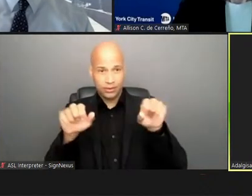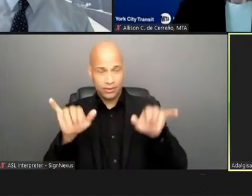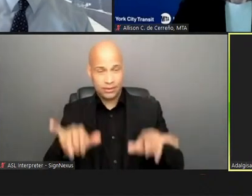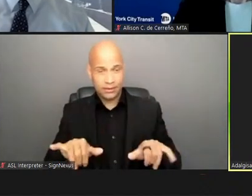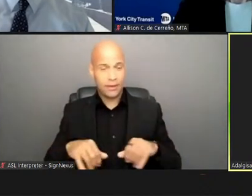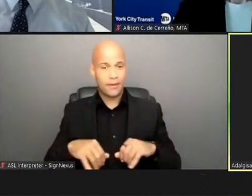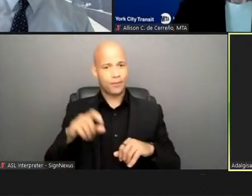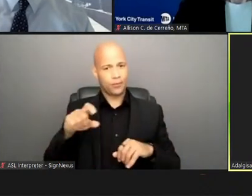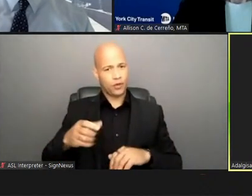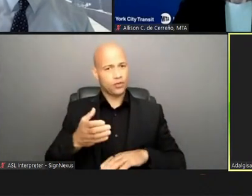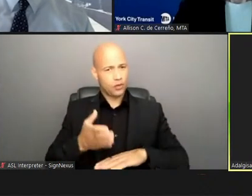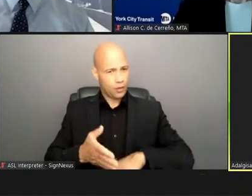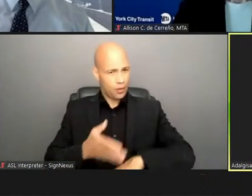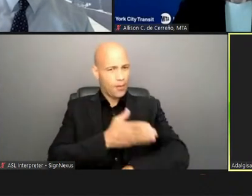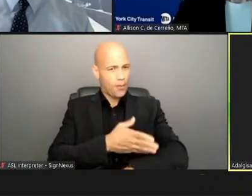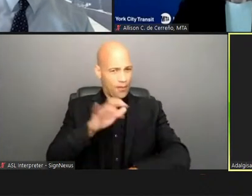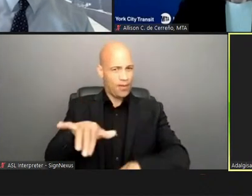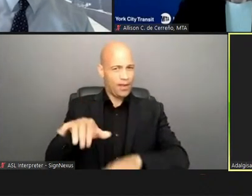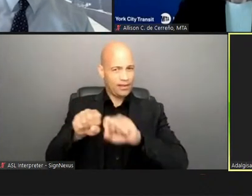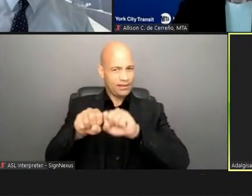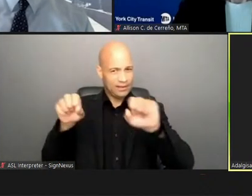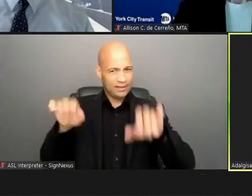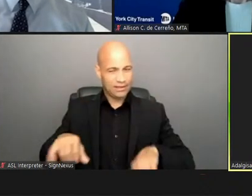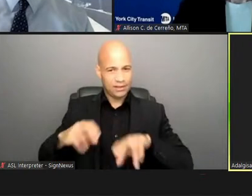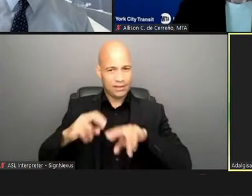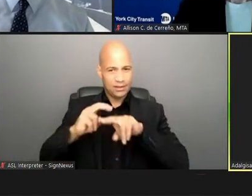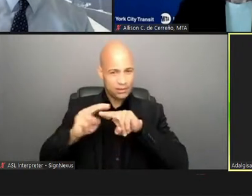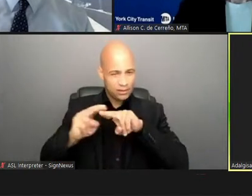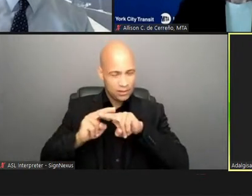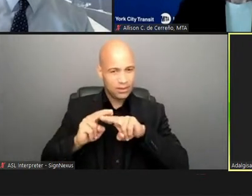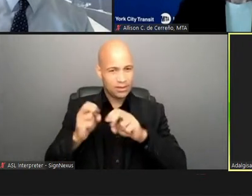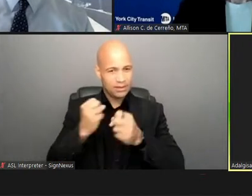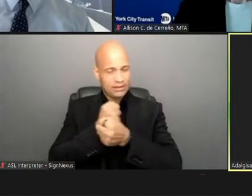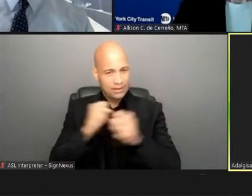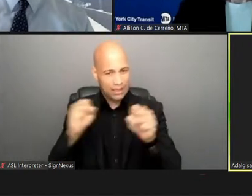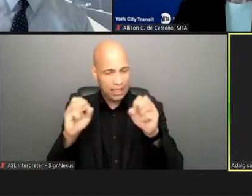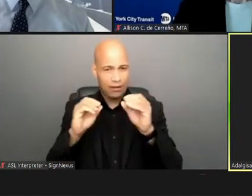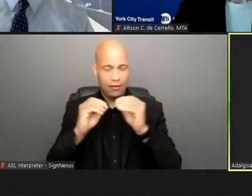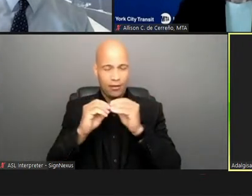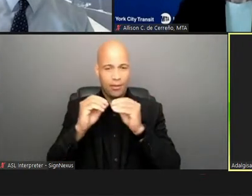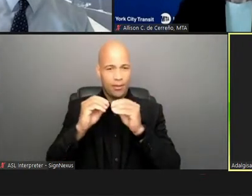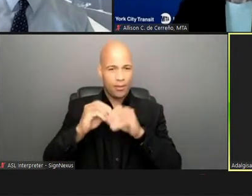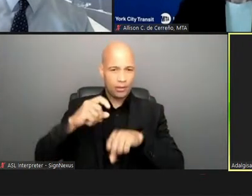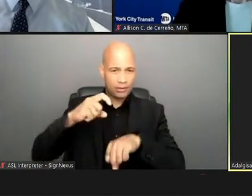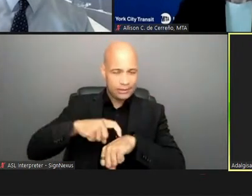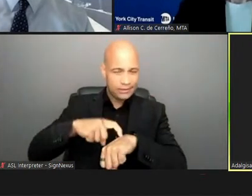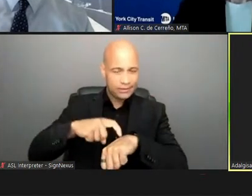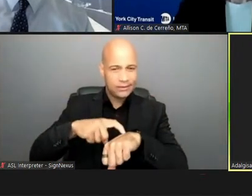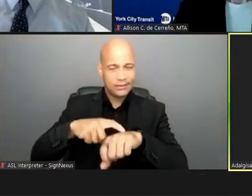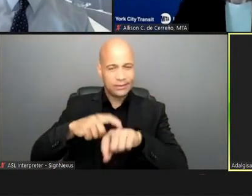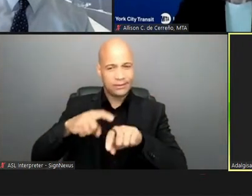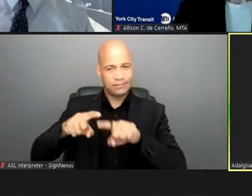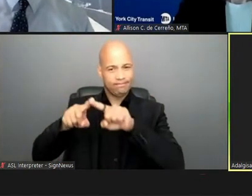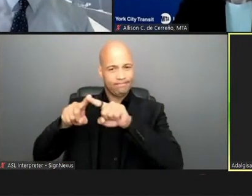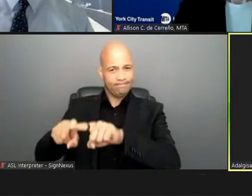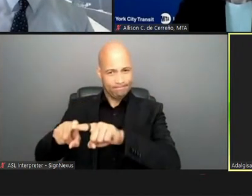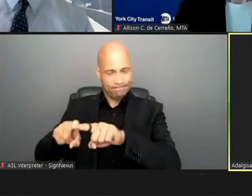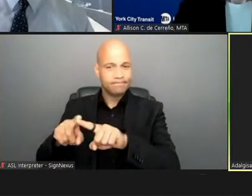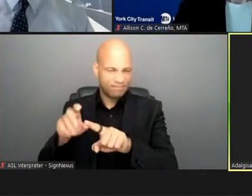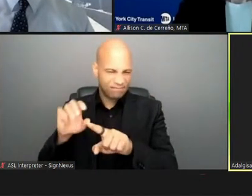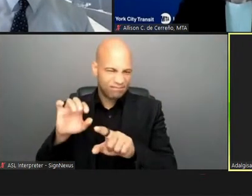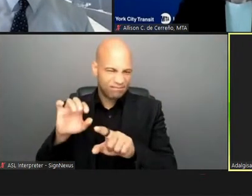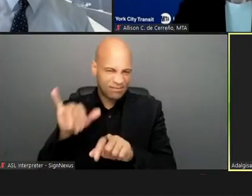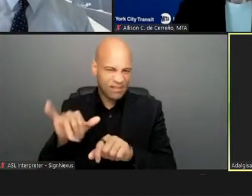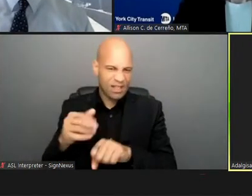improve this system the subway make it safe and more reliable for the New Yorkers that will also improve